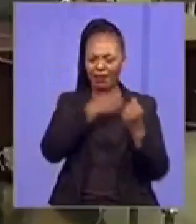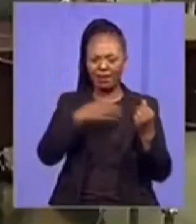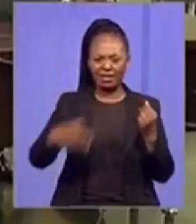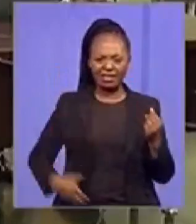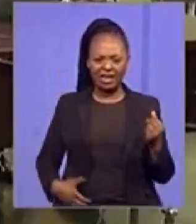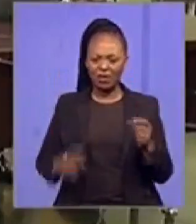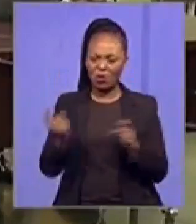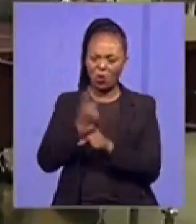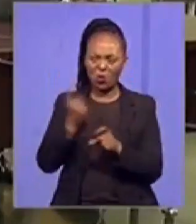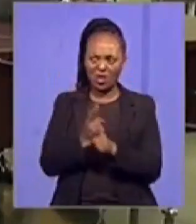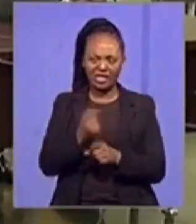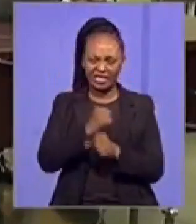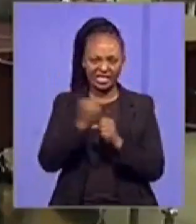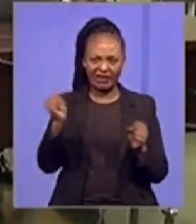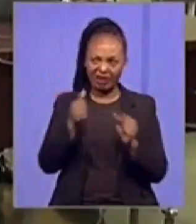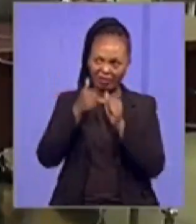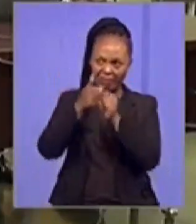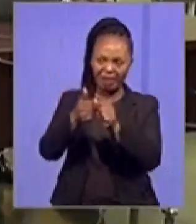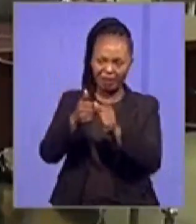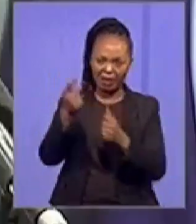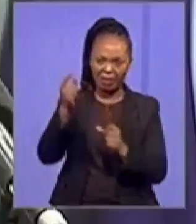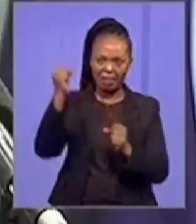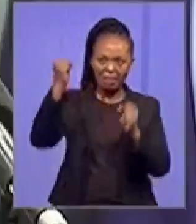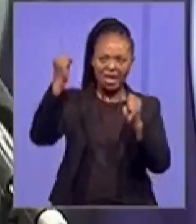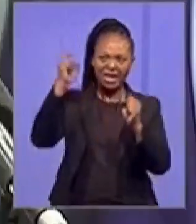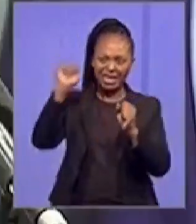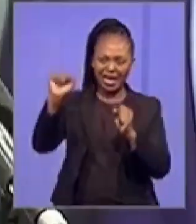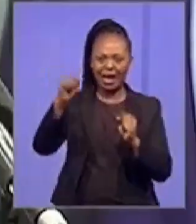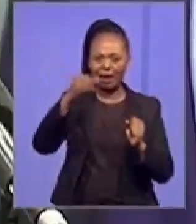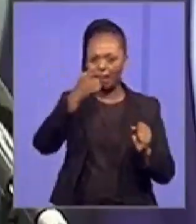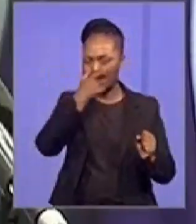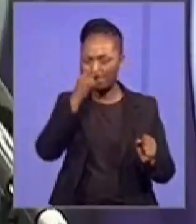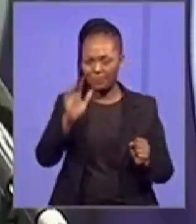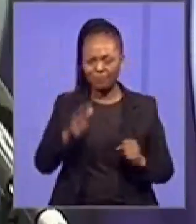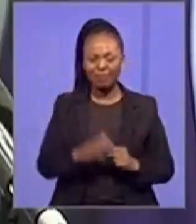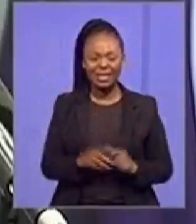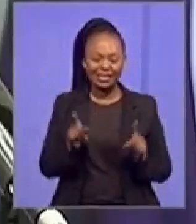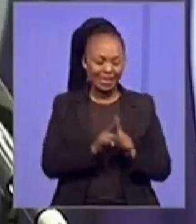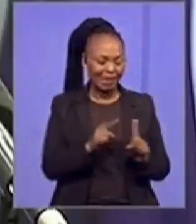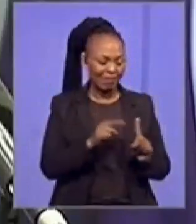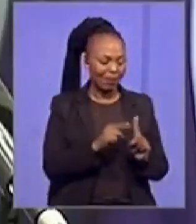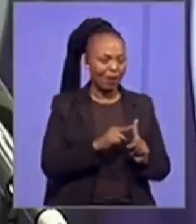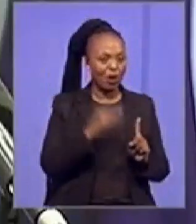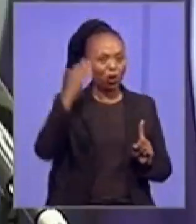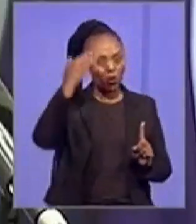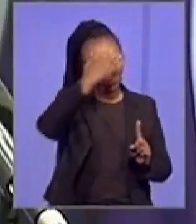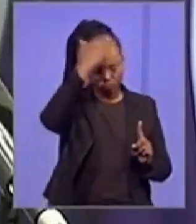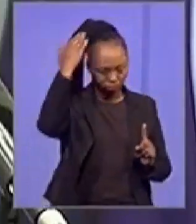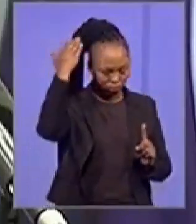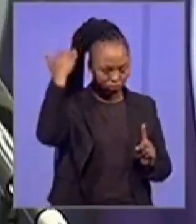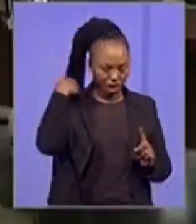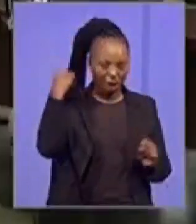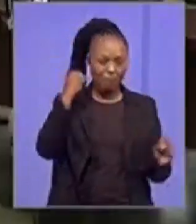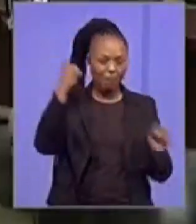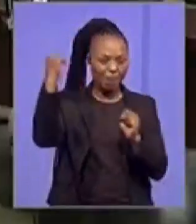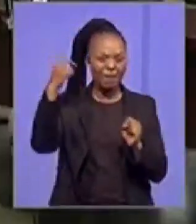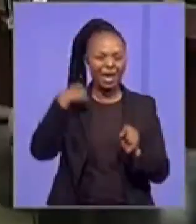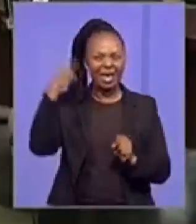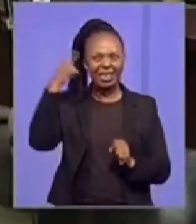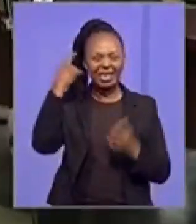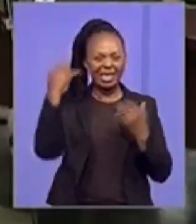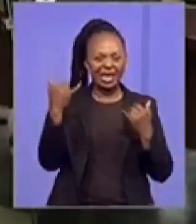tsamaiso ya kapa ketapele ya Ntate Cyril Ramaphosa le ena Nkosazana Zuma, empa ka puo ya seeng ke nahana hore o bile